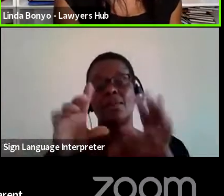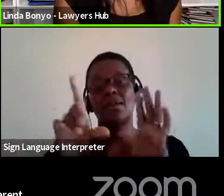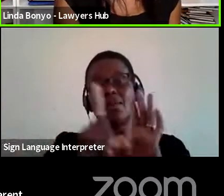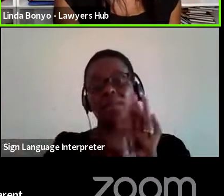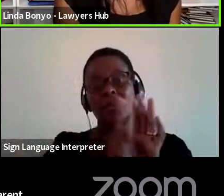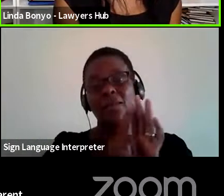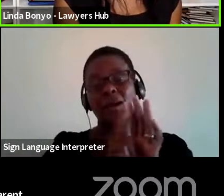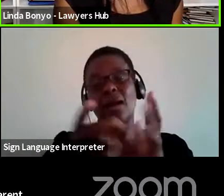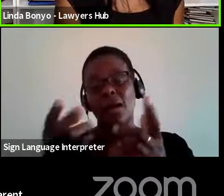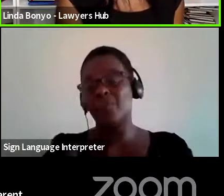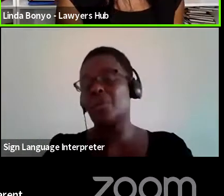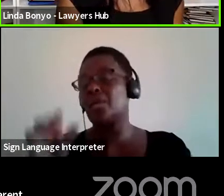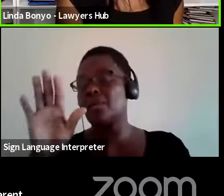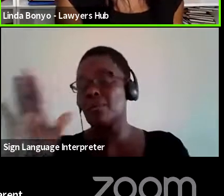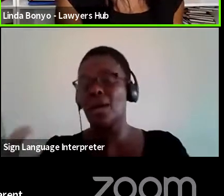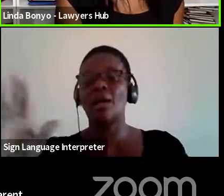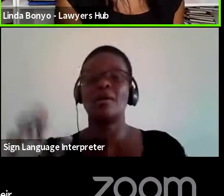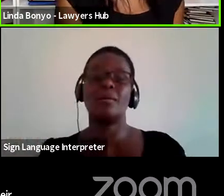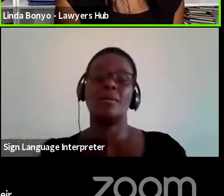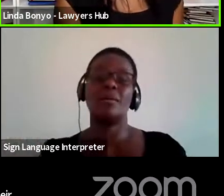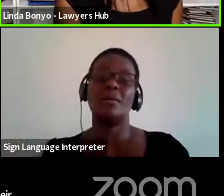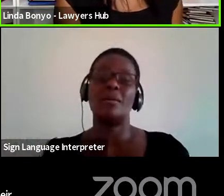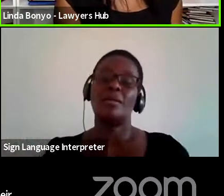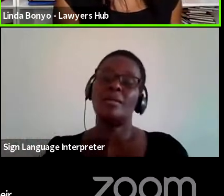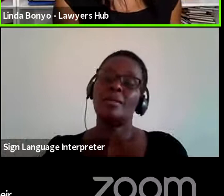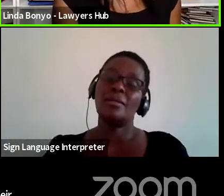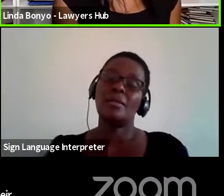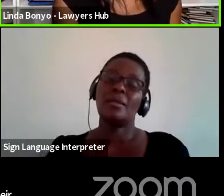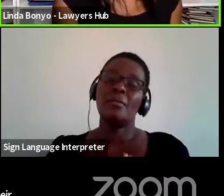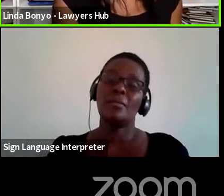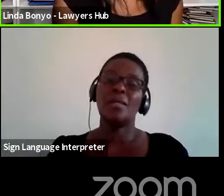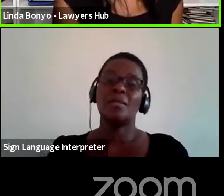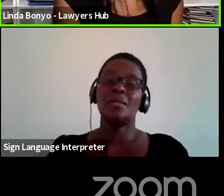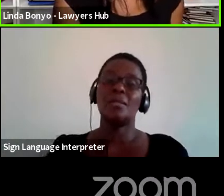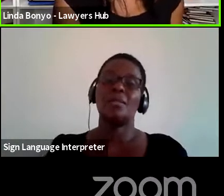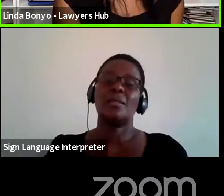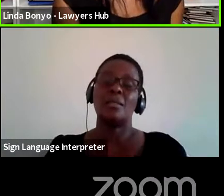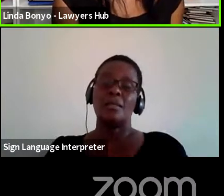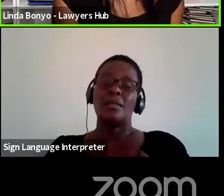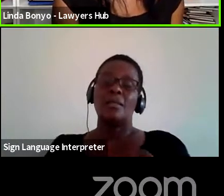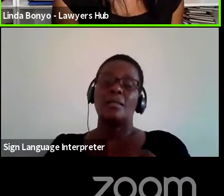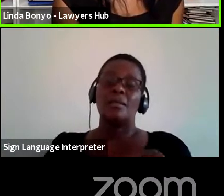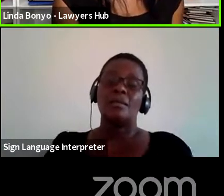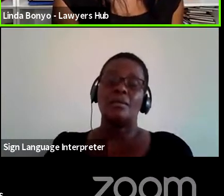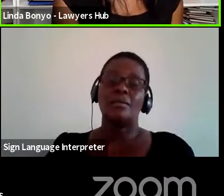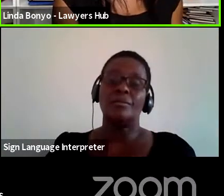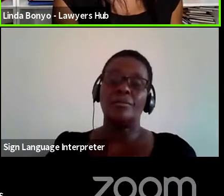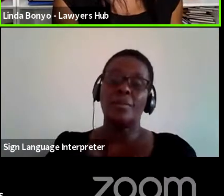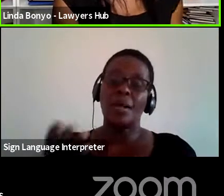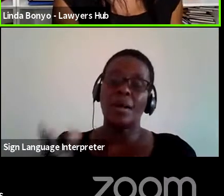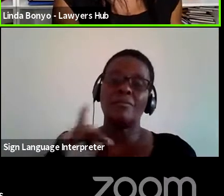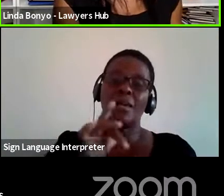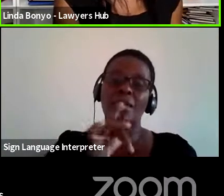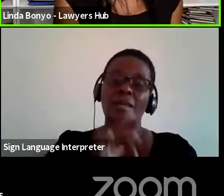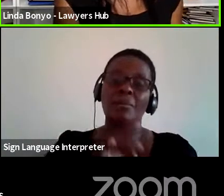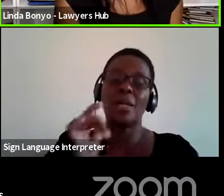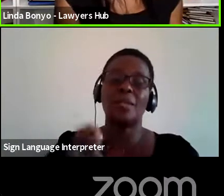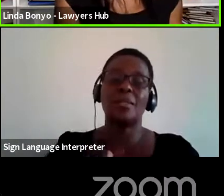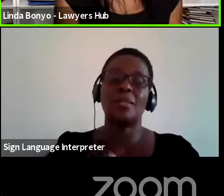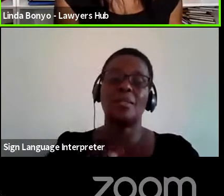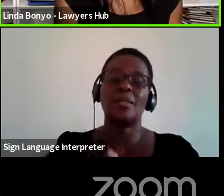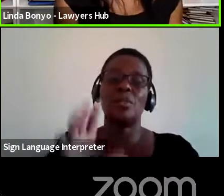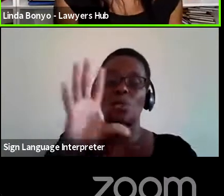on their platforms, and they need to go beyond just simply setting the numbers, but also the impact. We need to